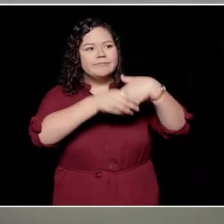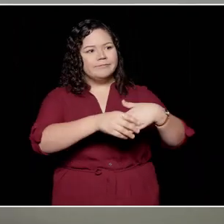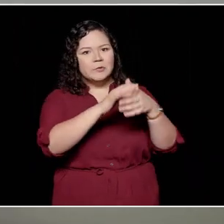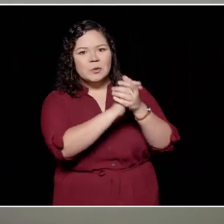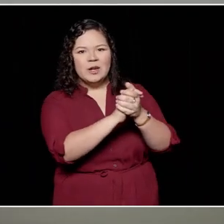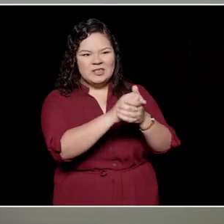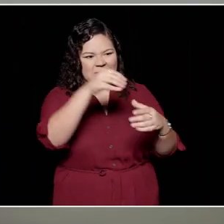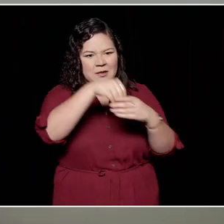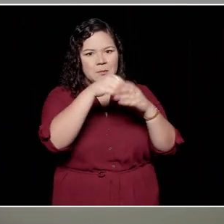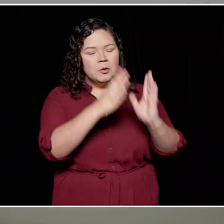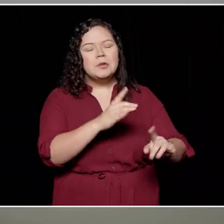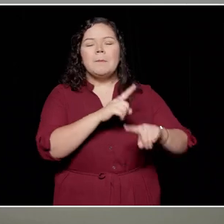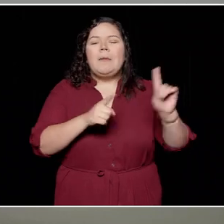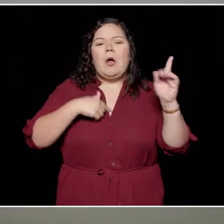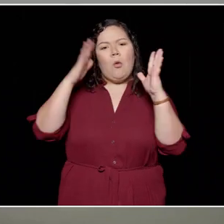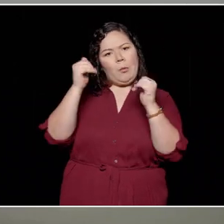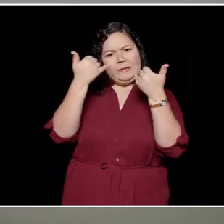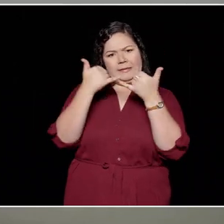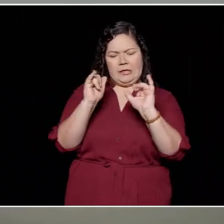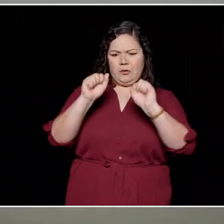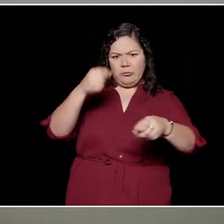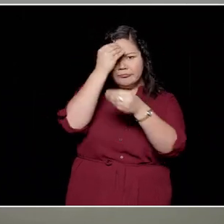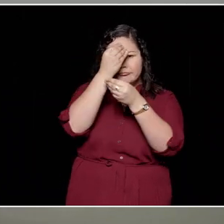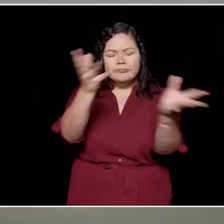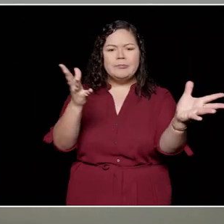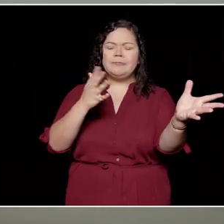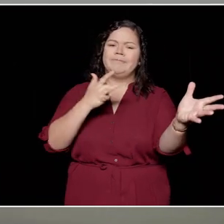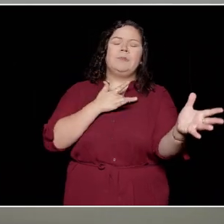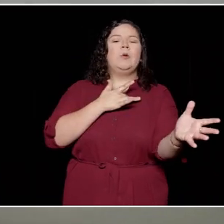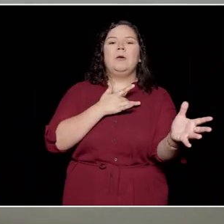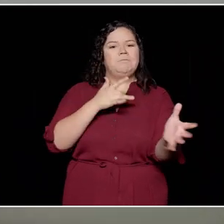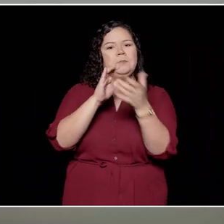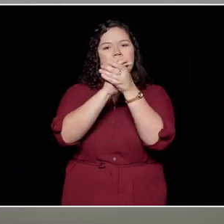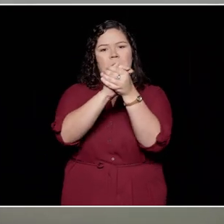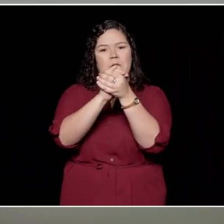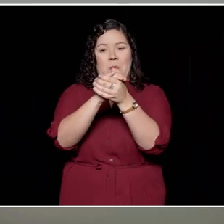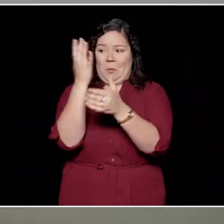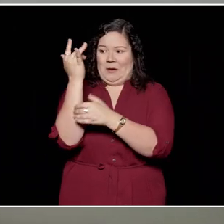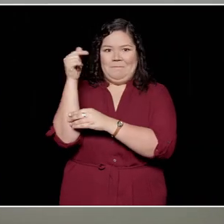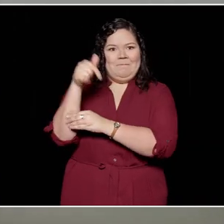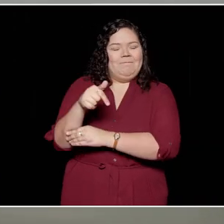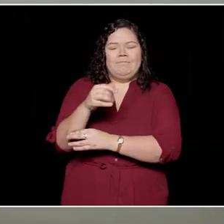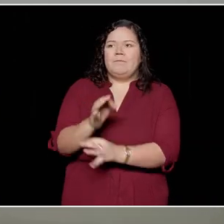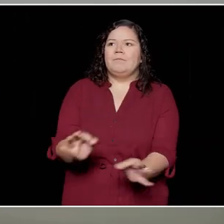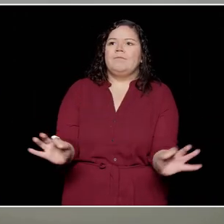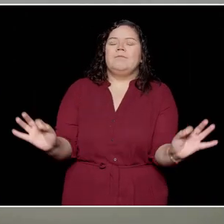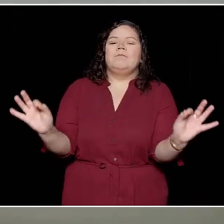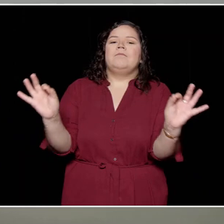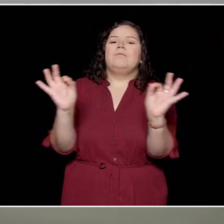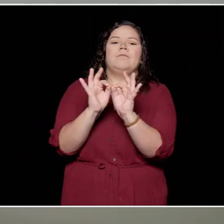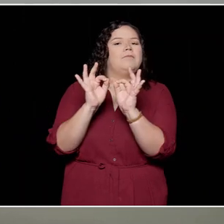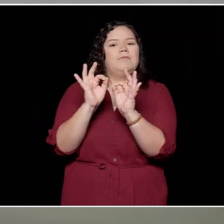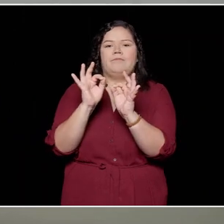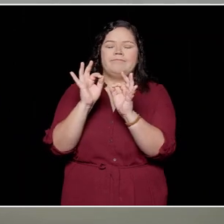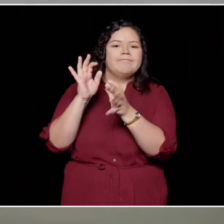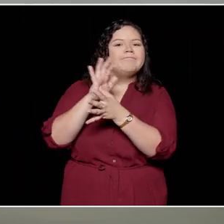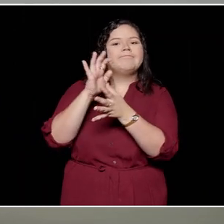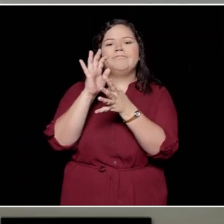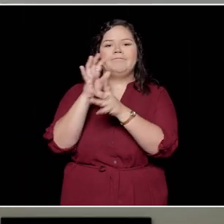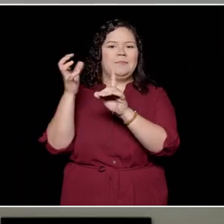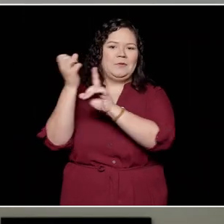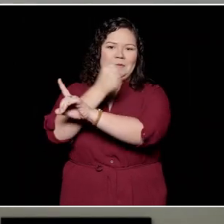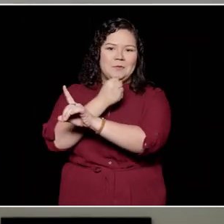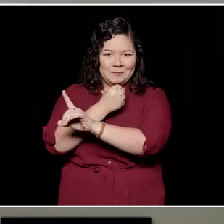and now my deepest congratulations. Because this is truly an incredible